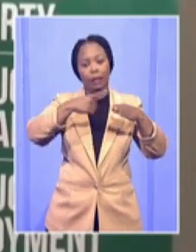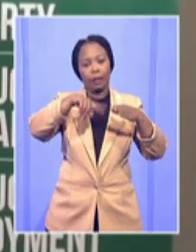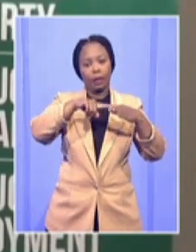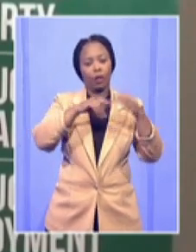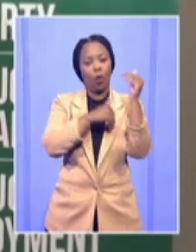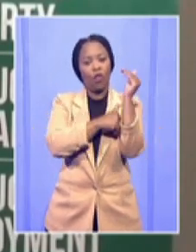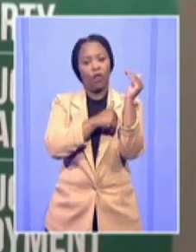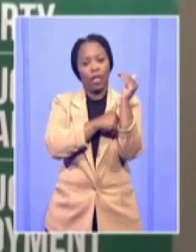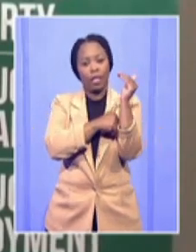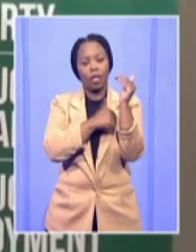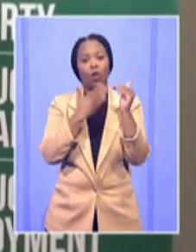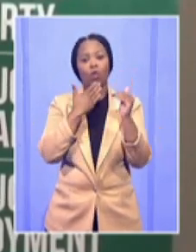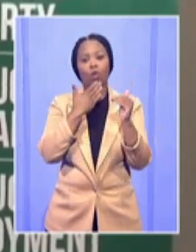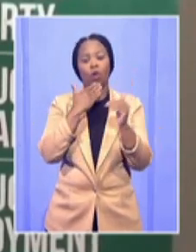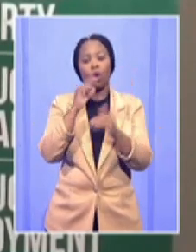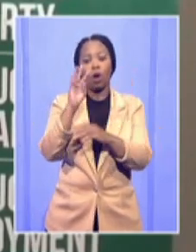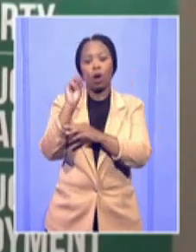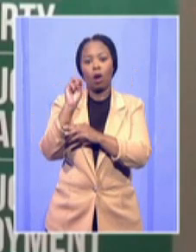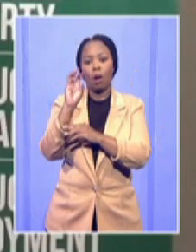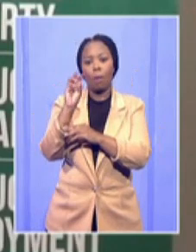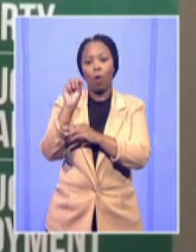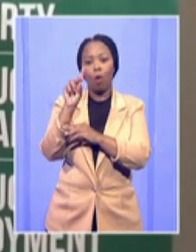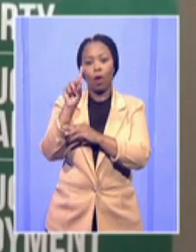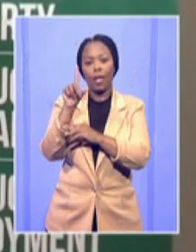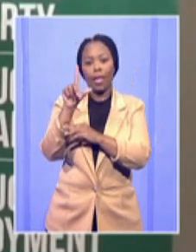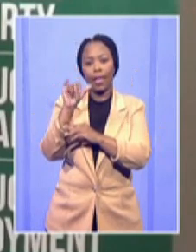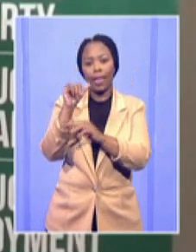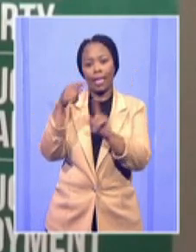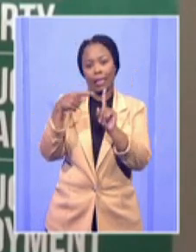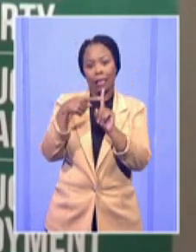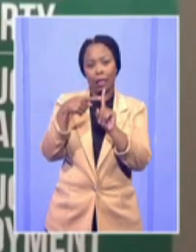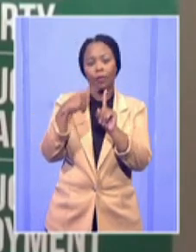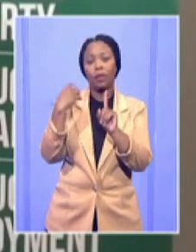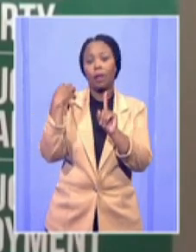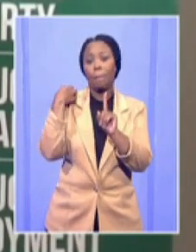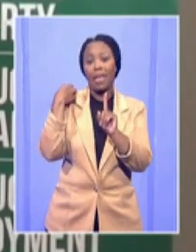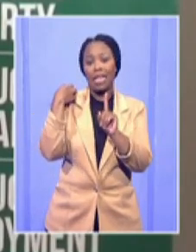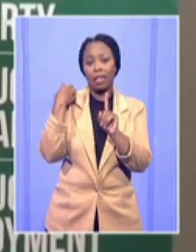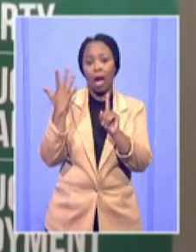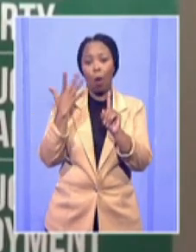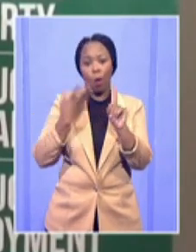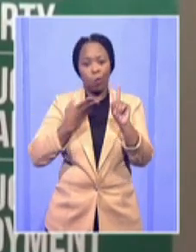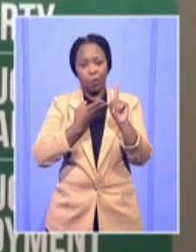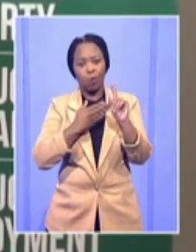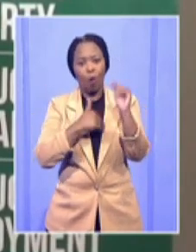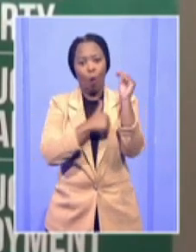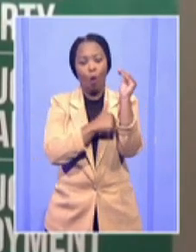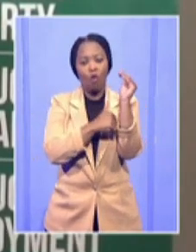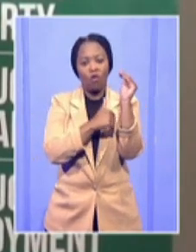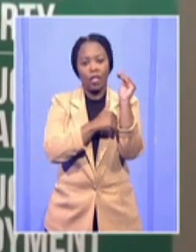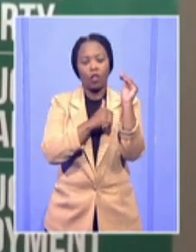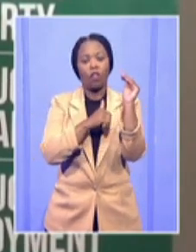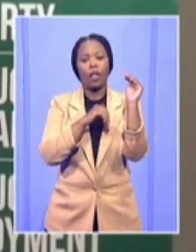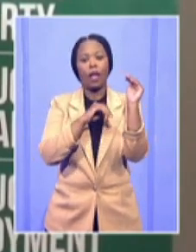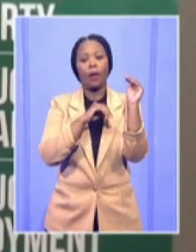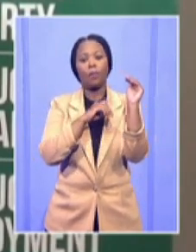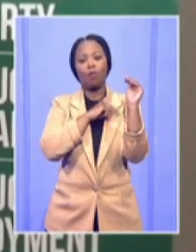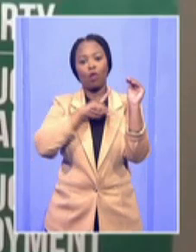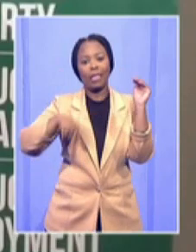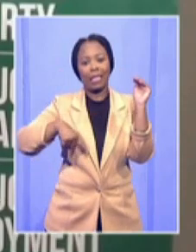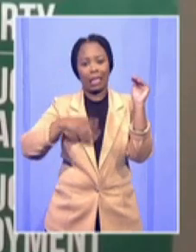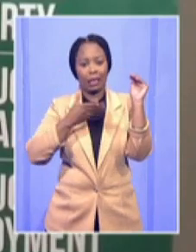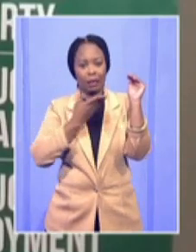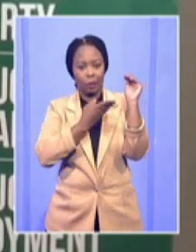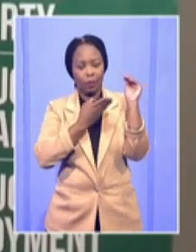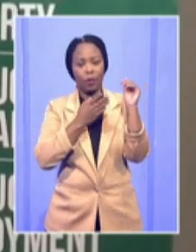Minister Mondli Gugubele, who is the Minister in the Presidency. When I want to be different, I say